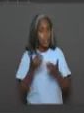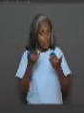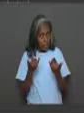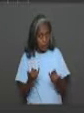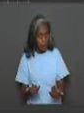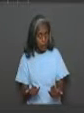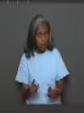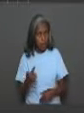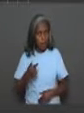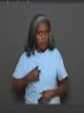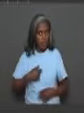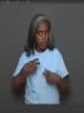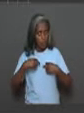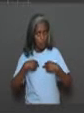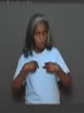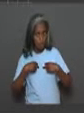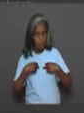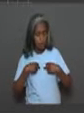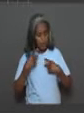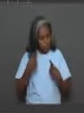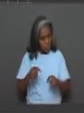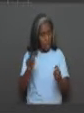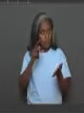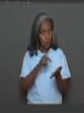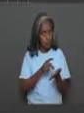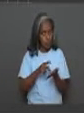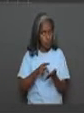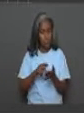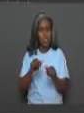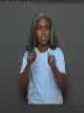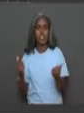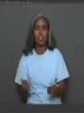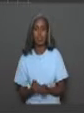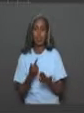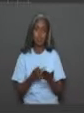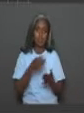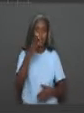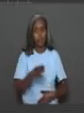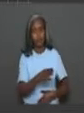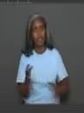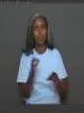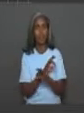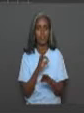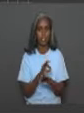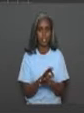Now, I will have you try to plot the area of this graphed function.